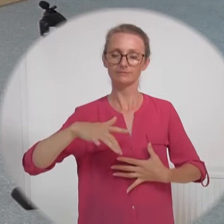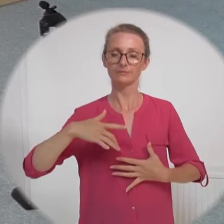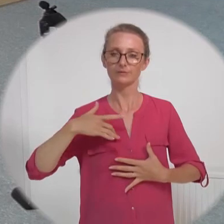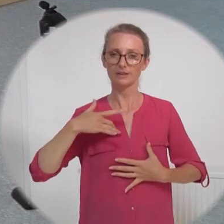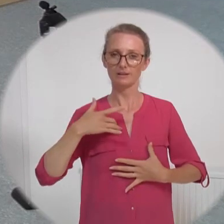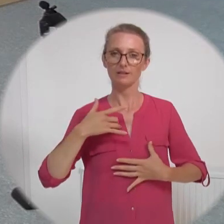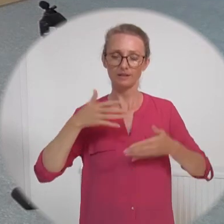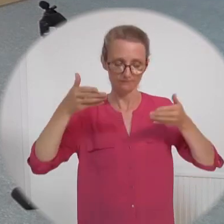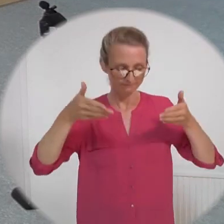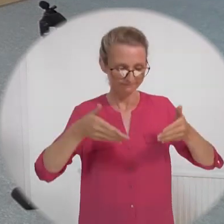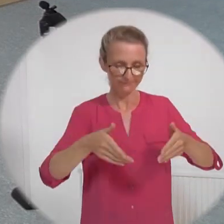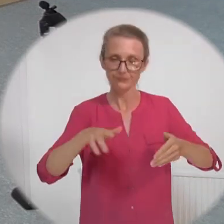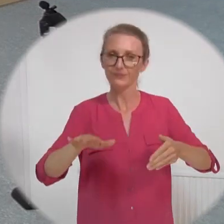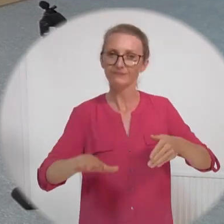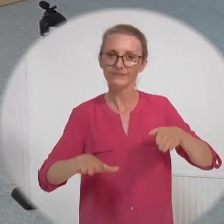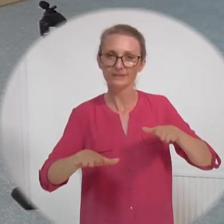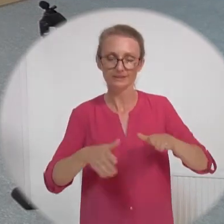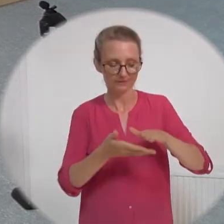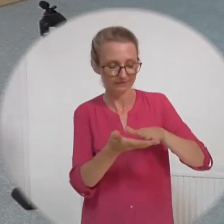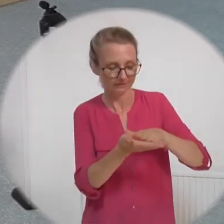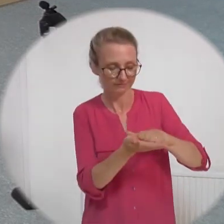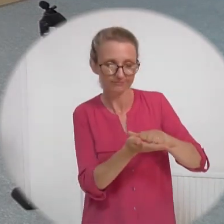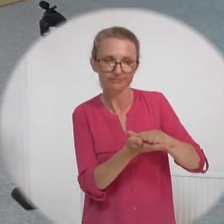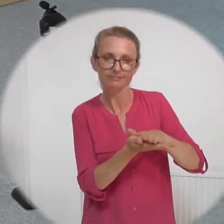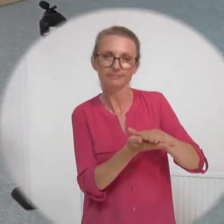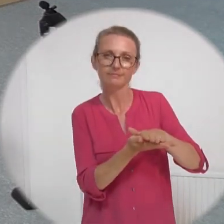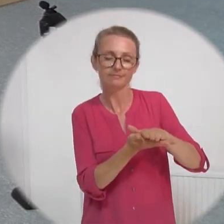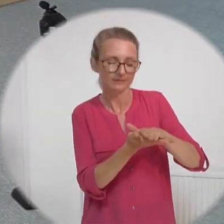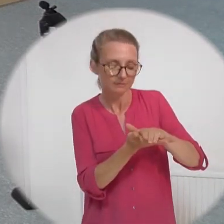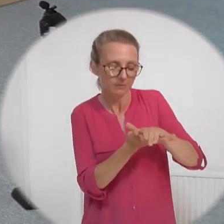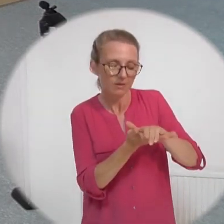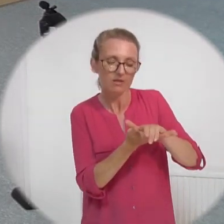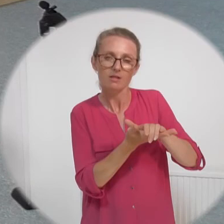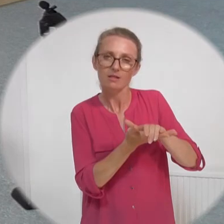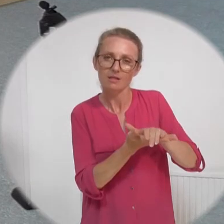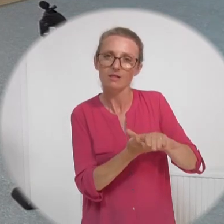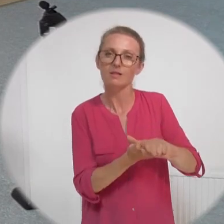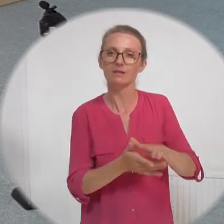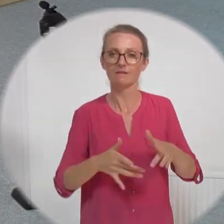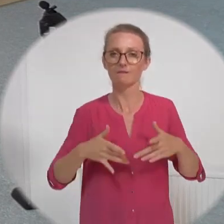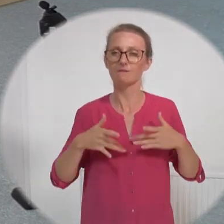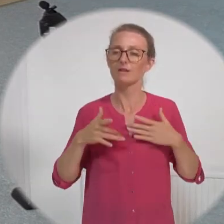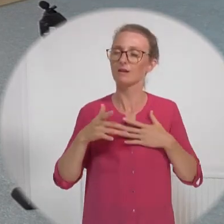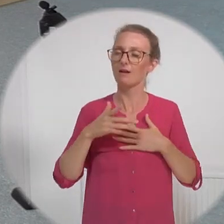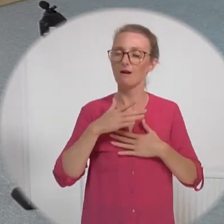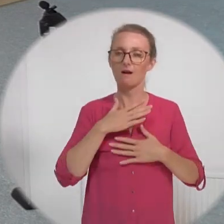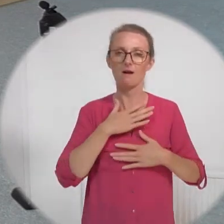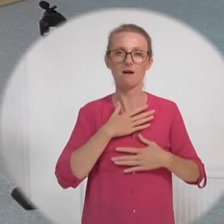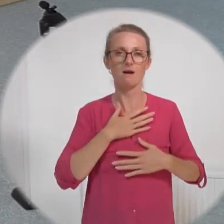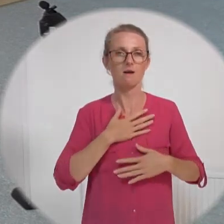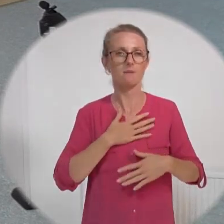feet. Feeling calm and still. Let's go back to that